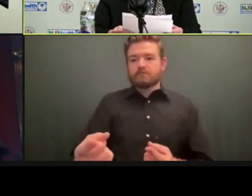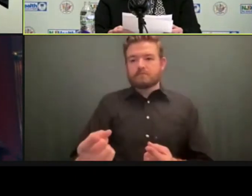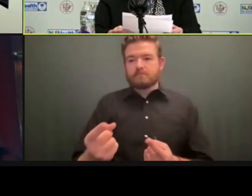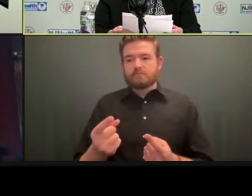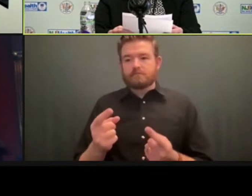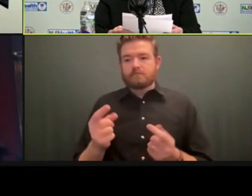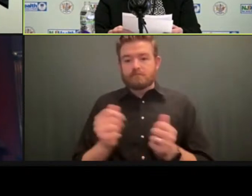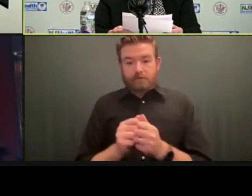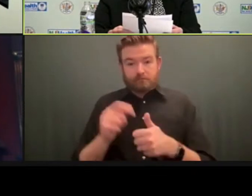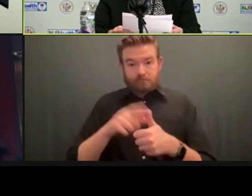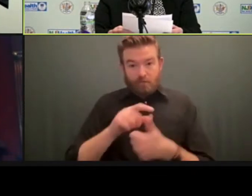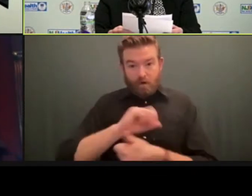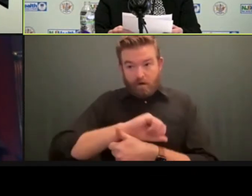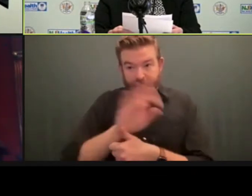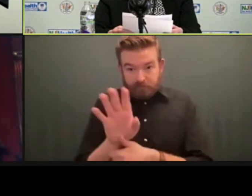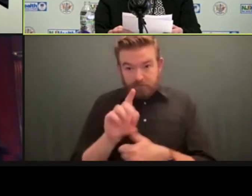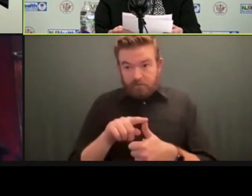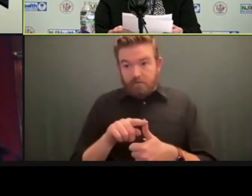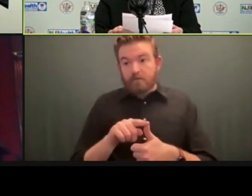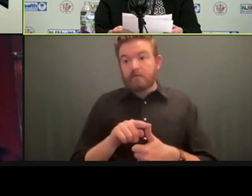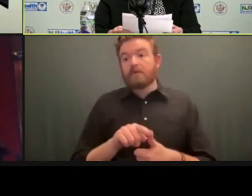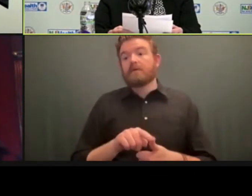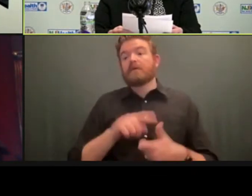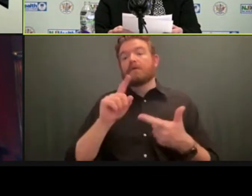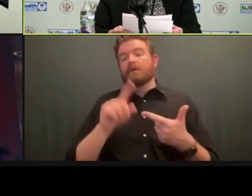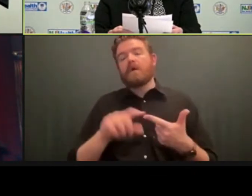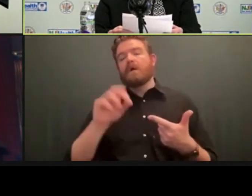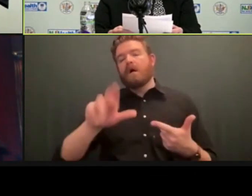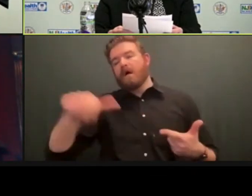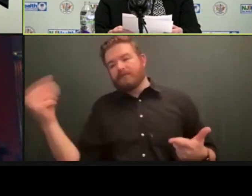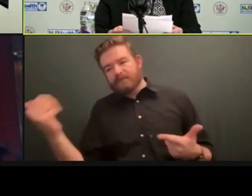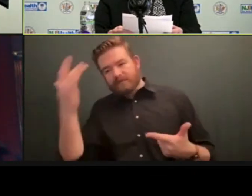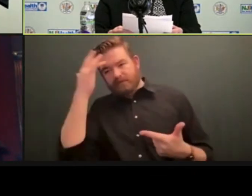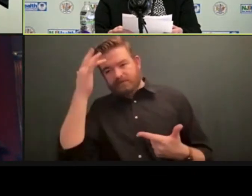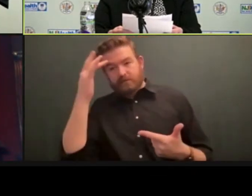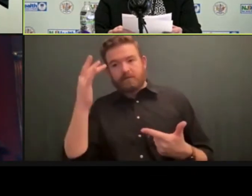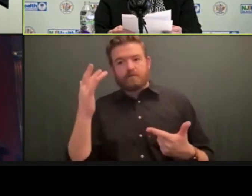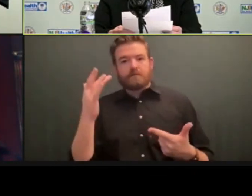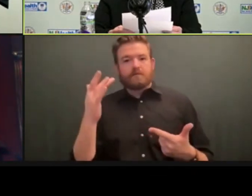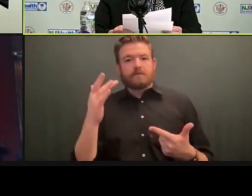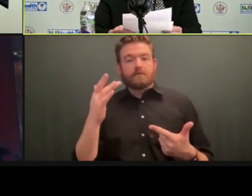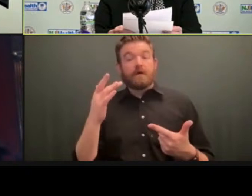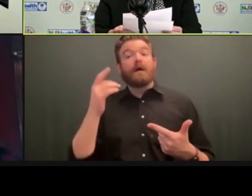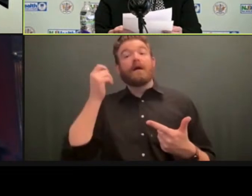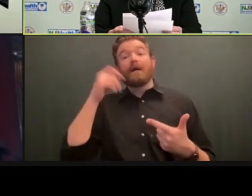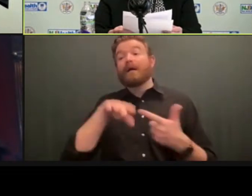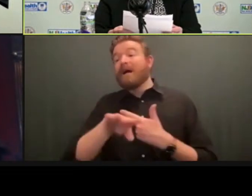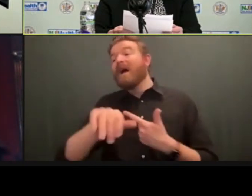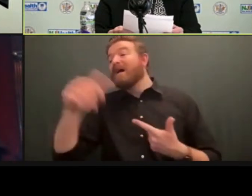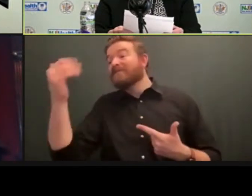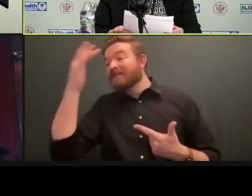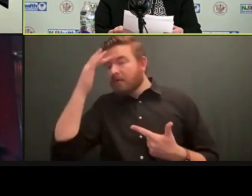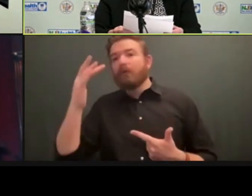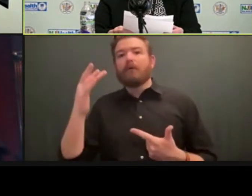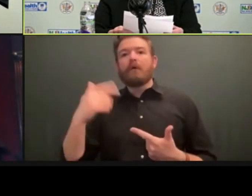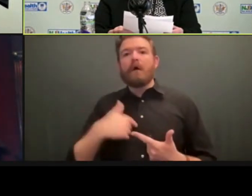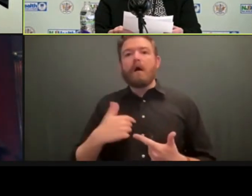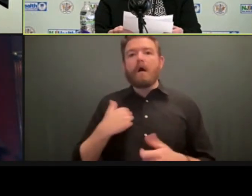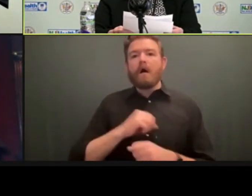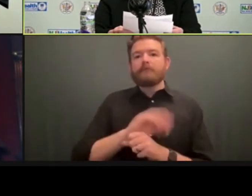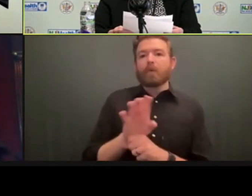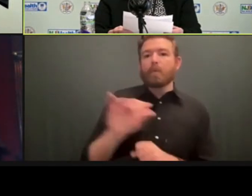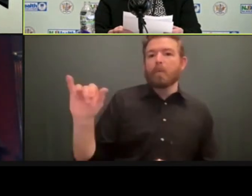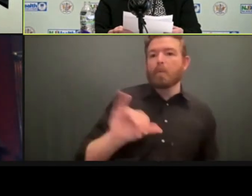admitted for another illness and testing positive for COVID. As of today, 102 children